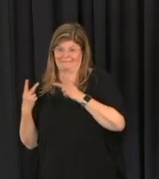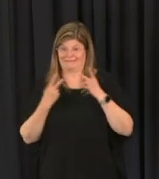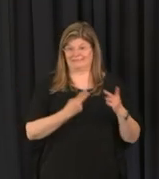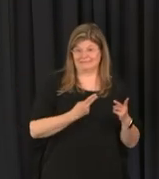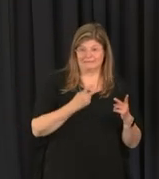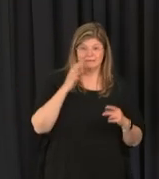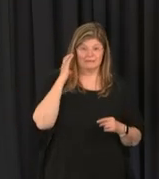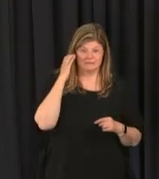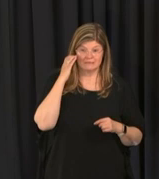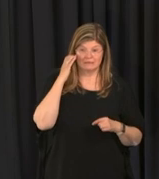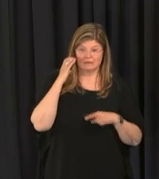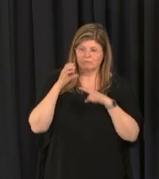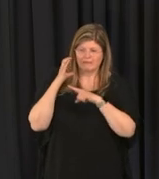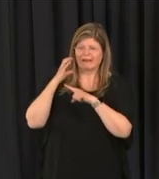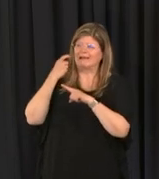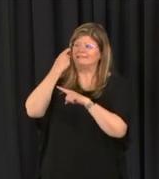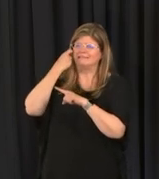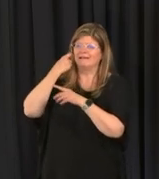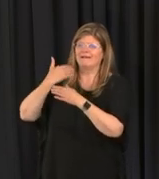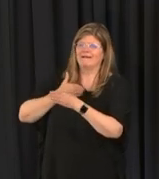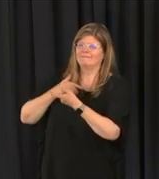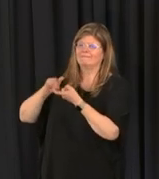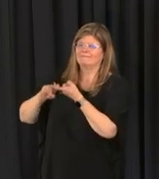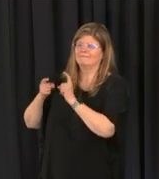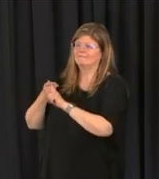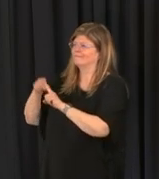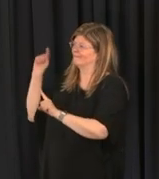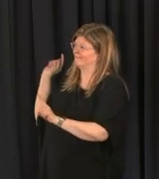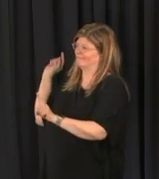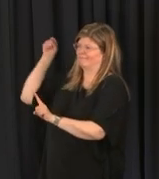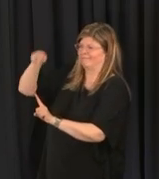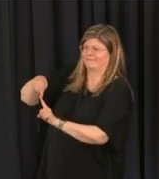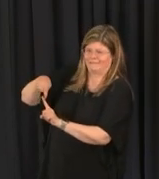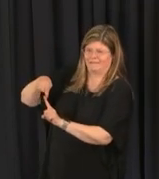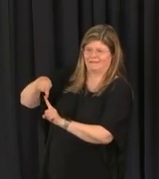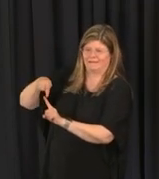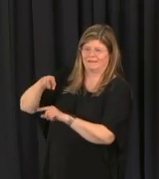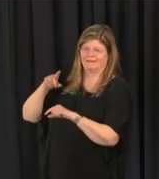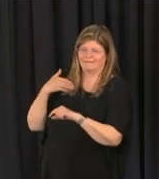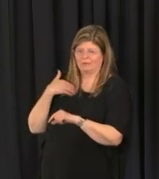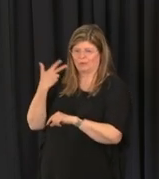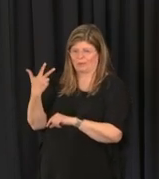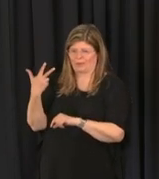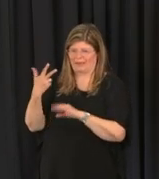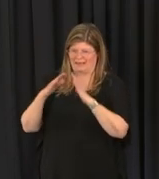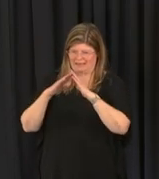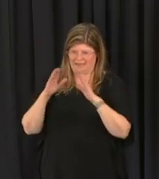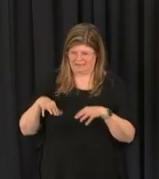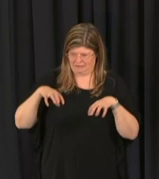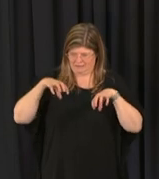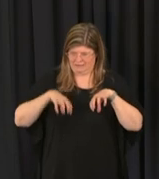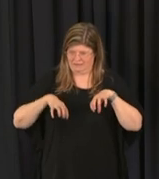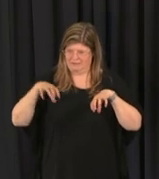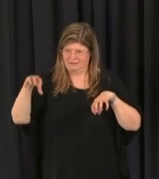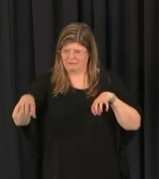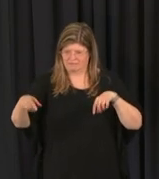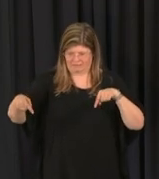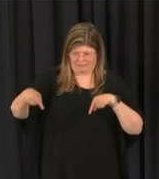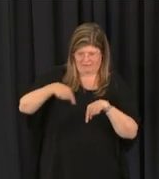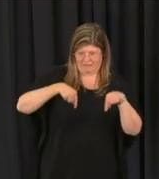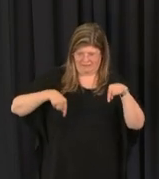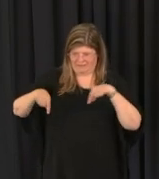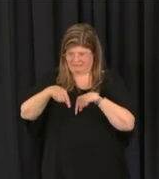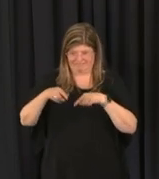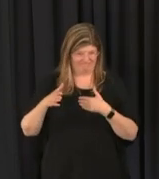cousin, and then the cousin happens to have a friend over from another household. So now you've got 3 households mixing. And regardless